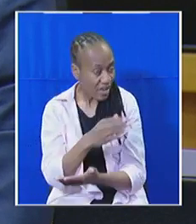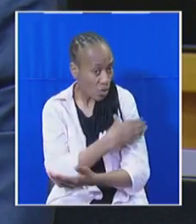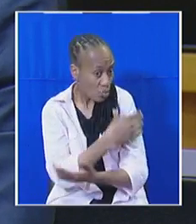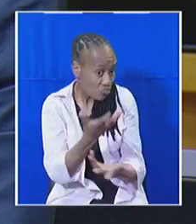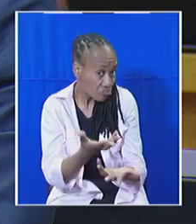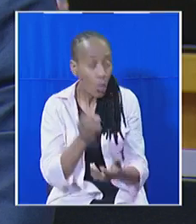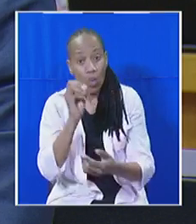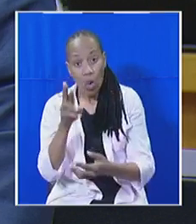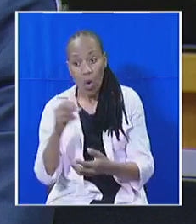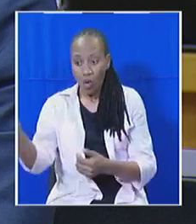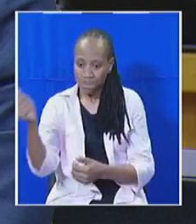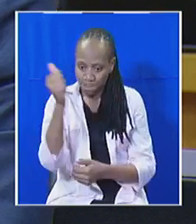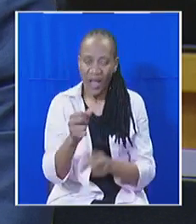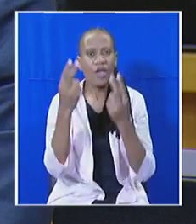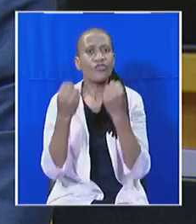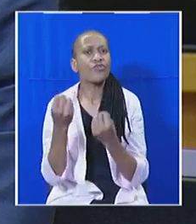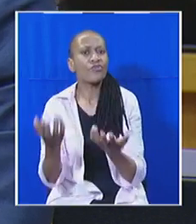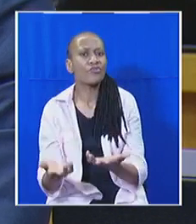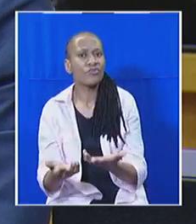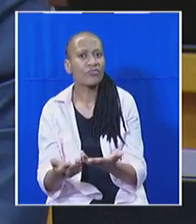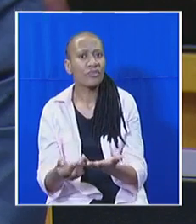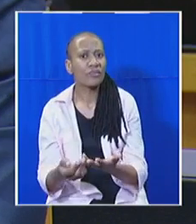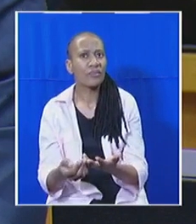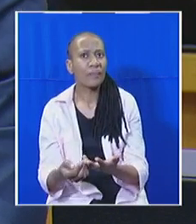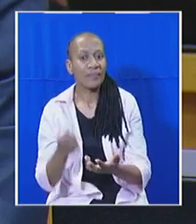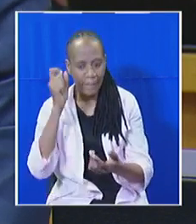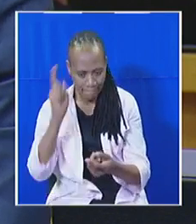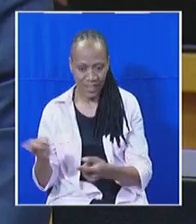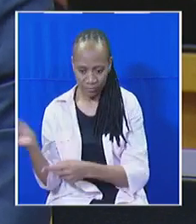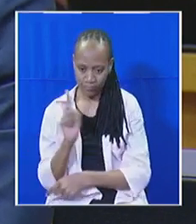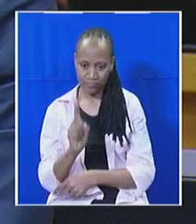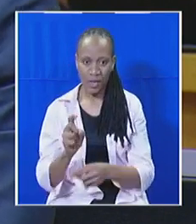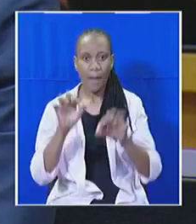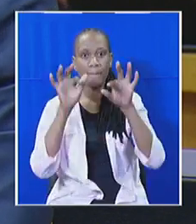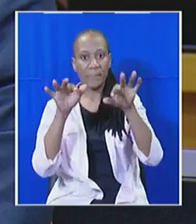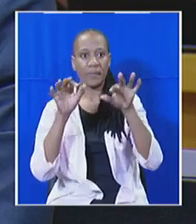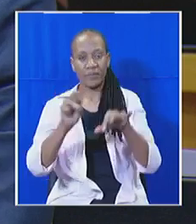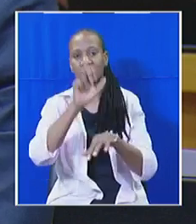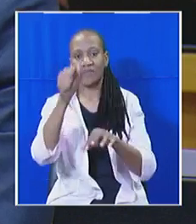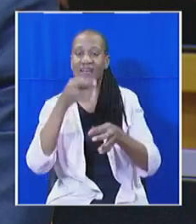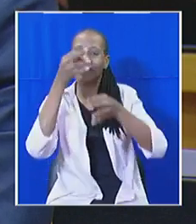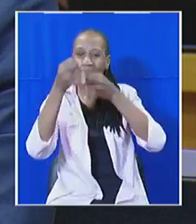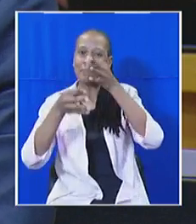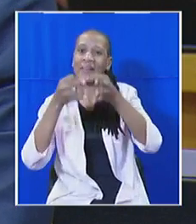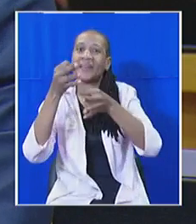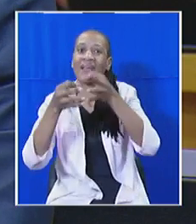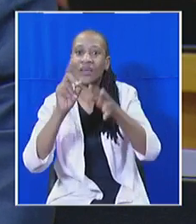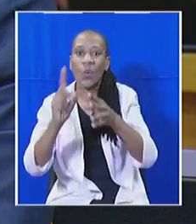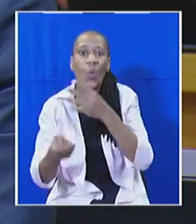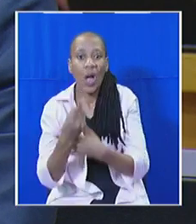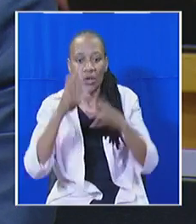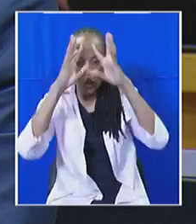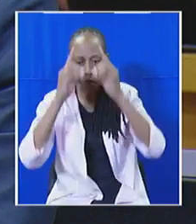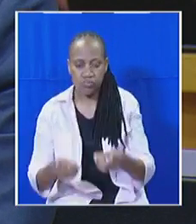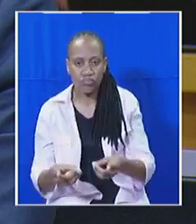their responsibility not to write open letters, but to face the nation and stand up to the decisions that they take